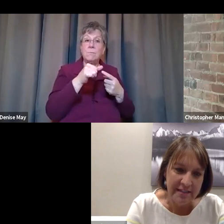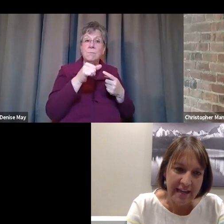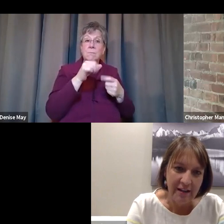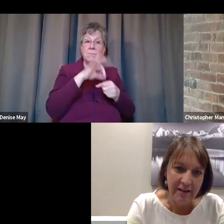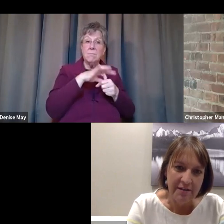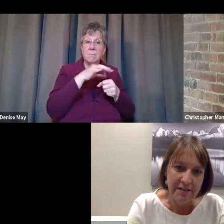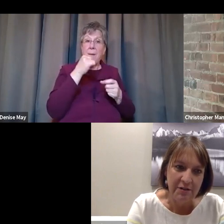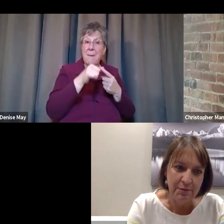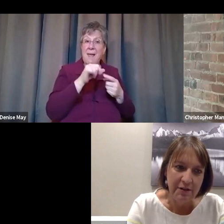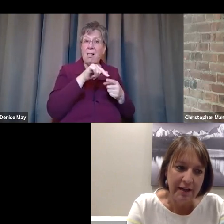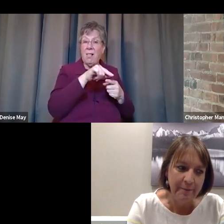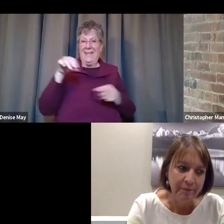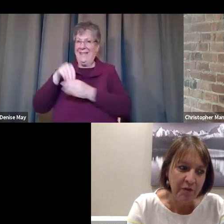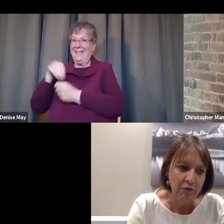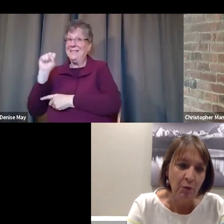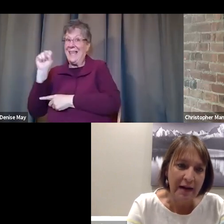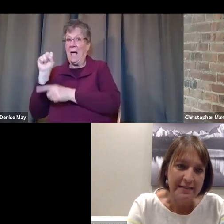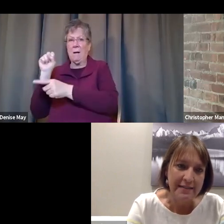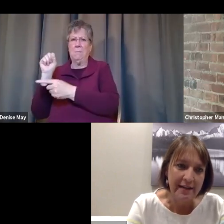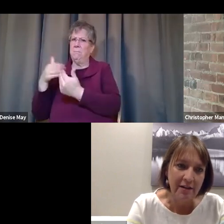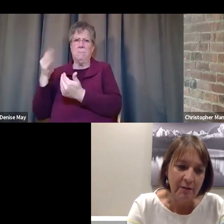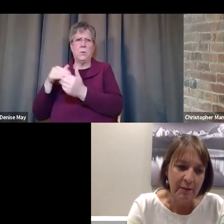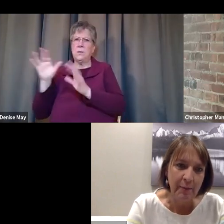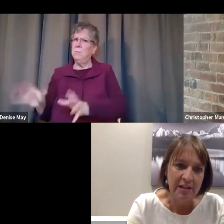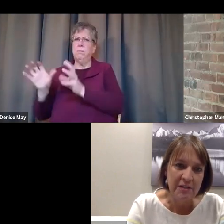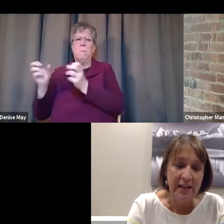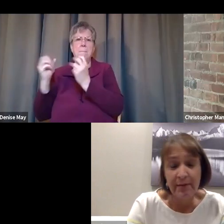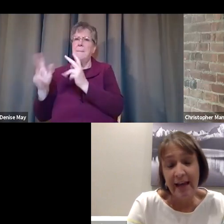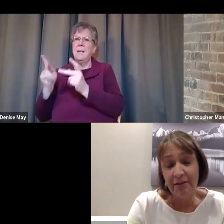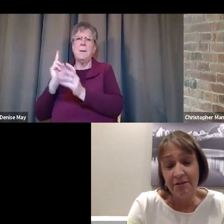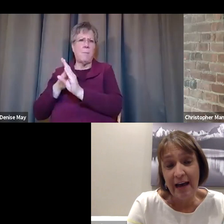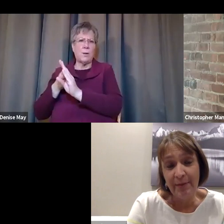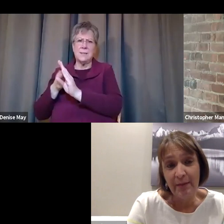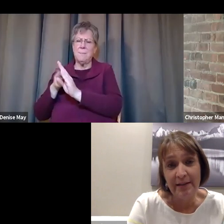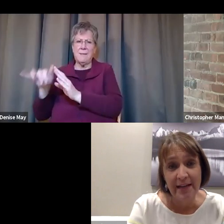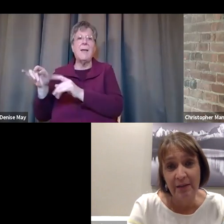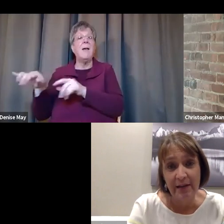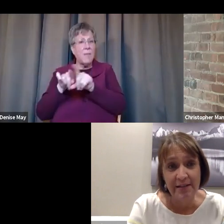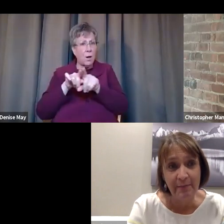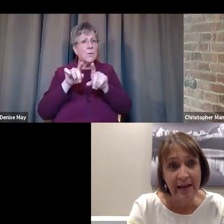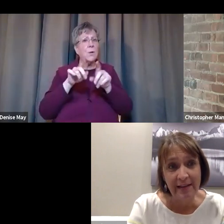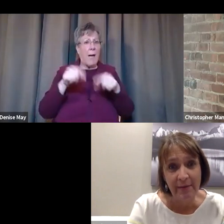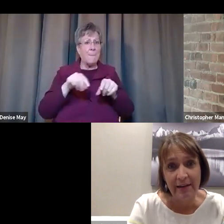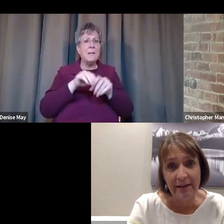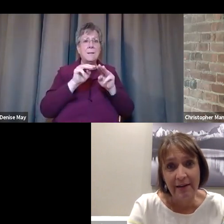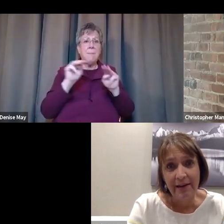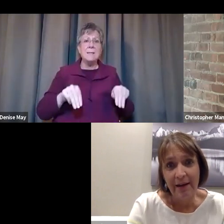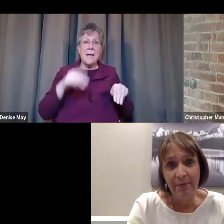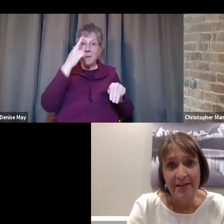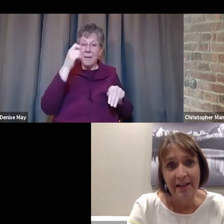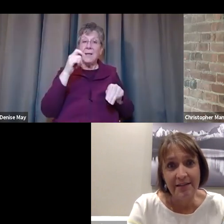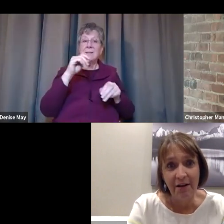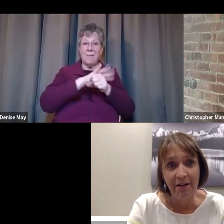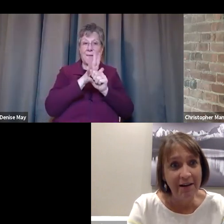was in Seattle, it was pretty robust and a lot of people participated, but that also happened in Montana because of the pandemic.